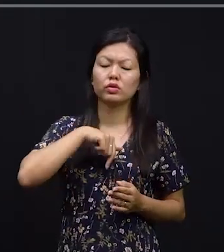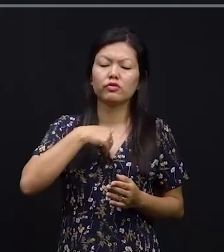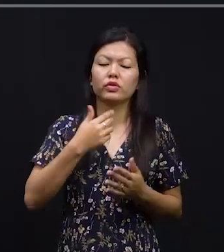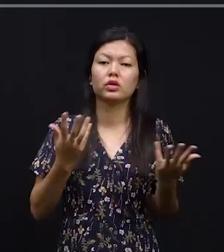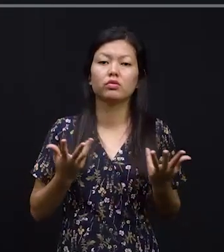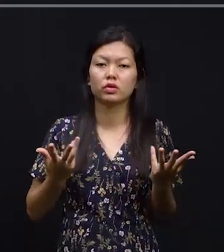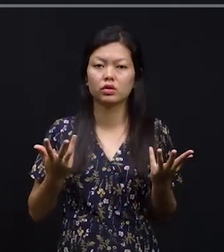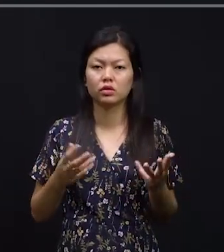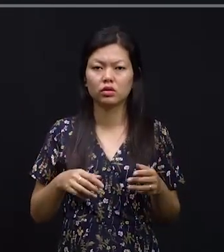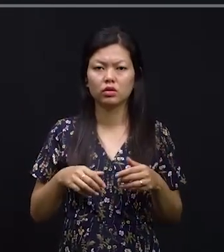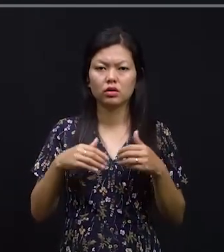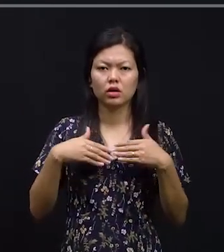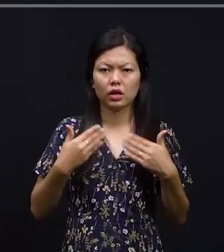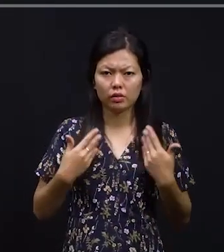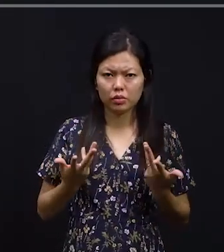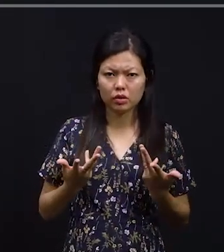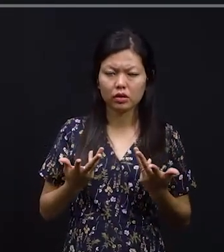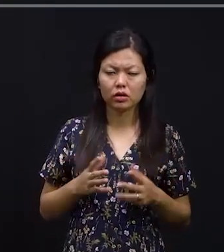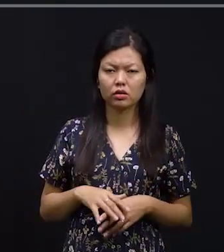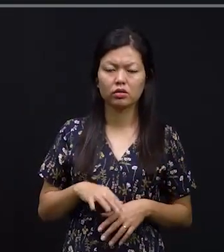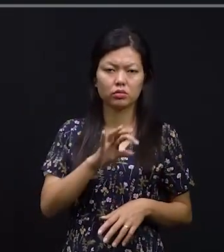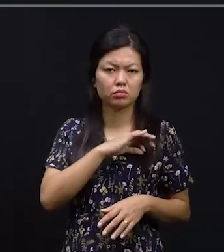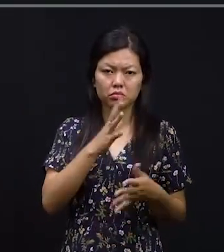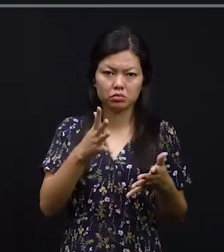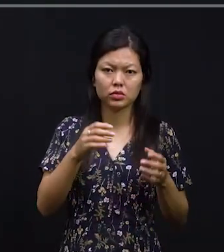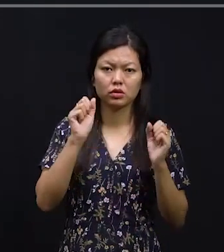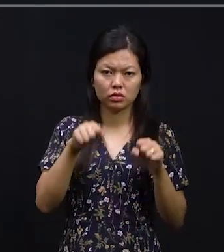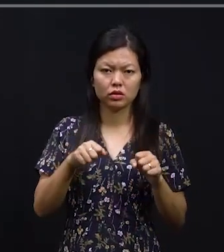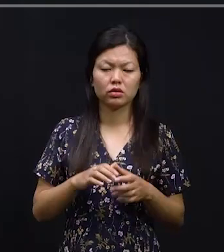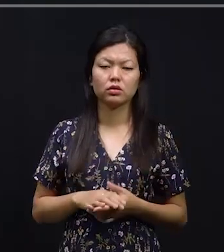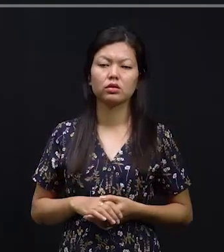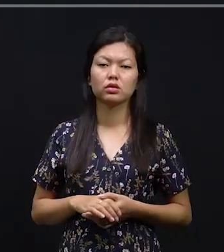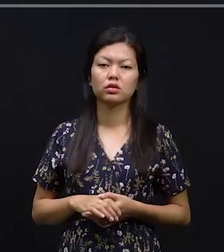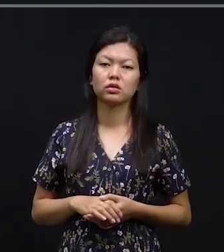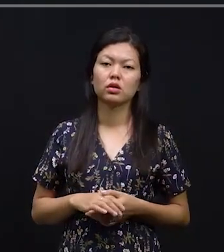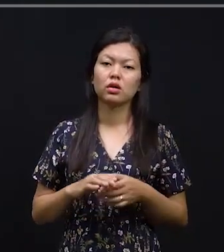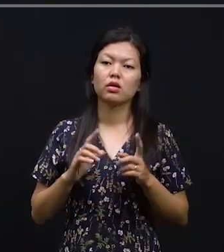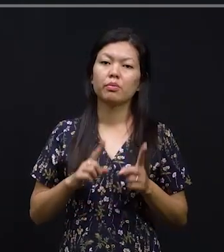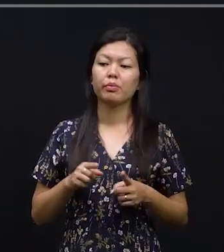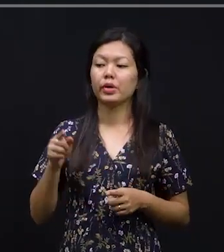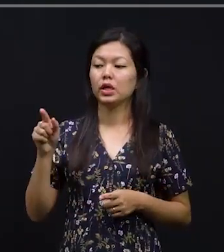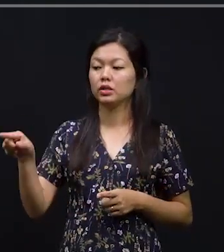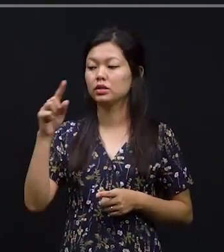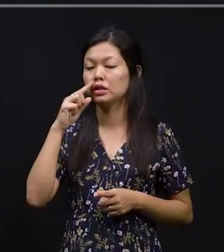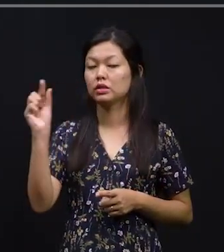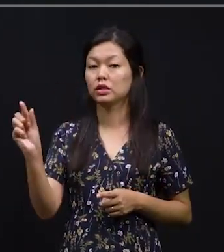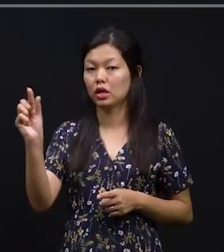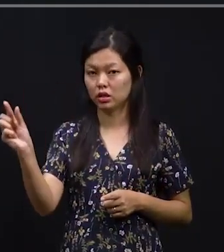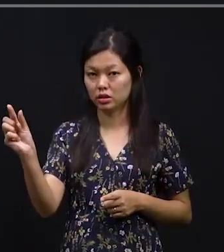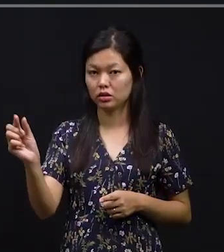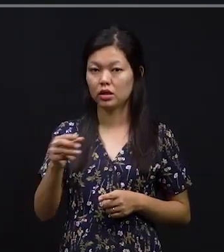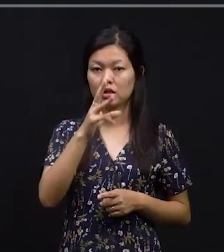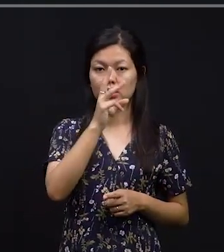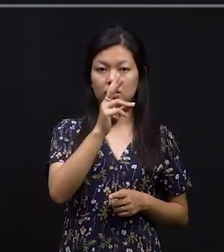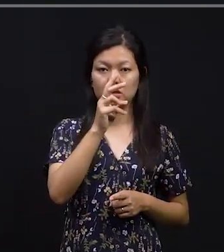situation that you will be in? You will not like it, right? And so, but they were working, because Mr. Scrooge did not